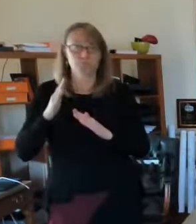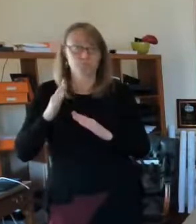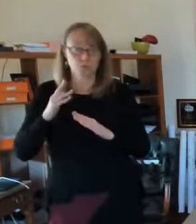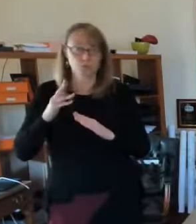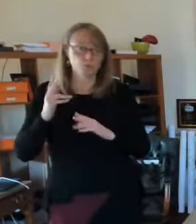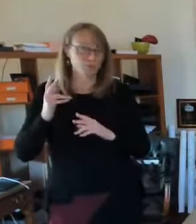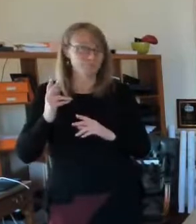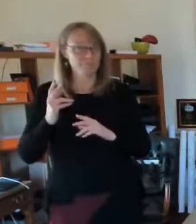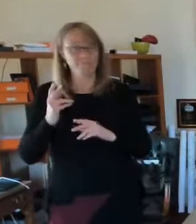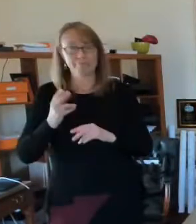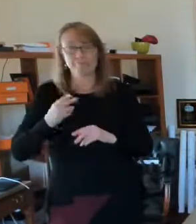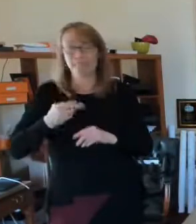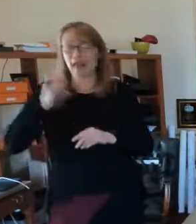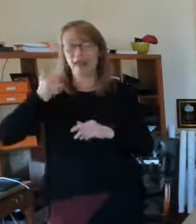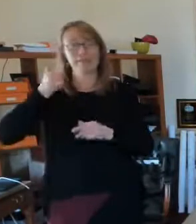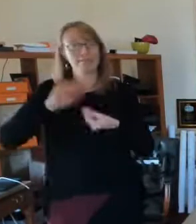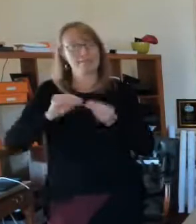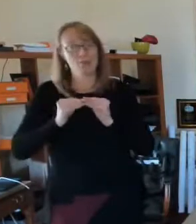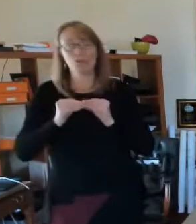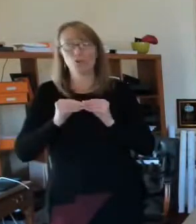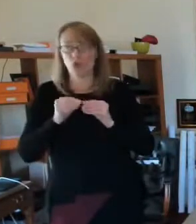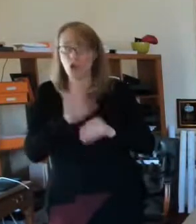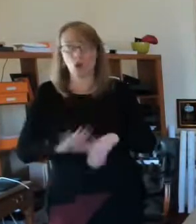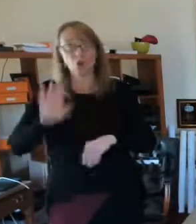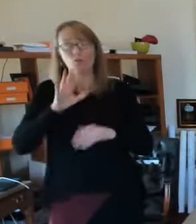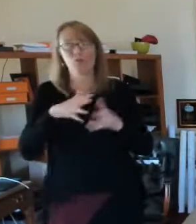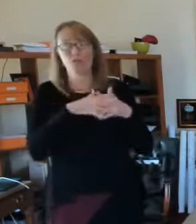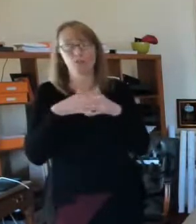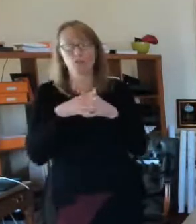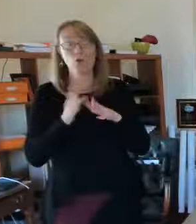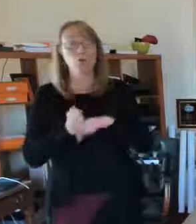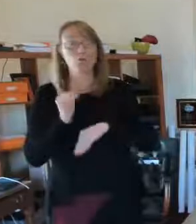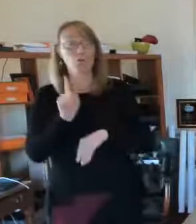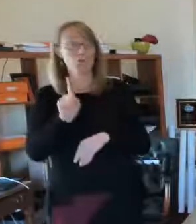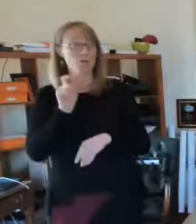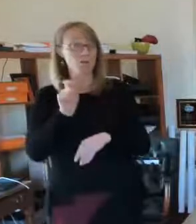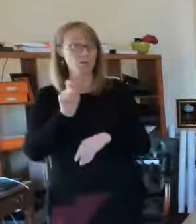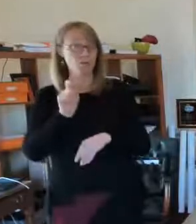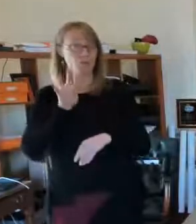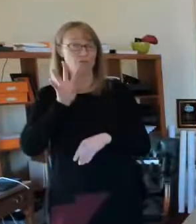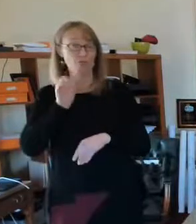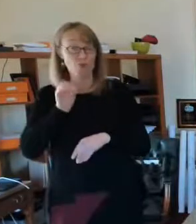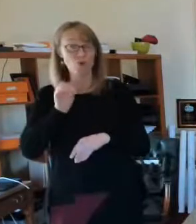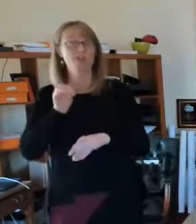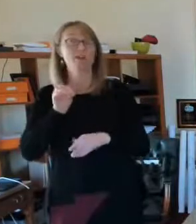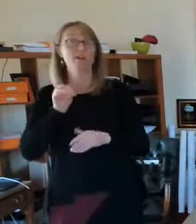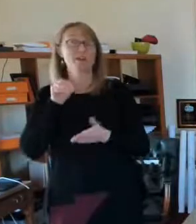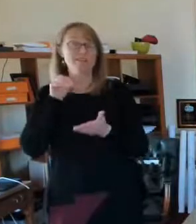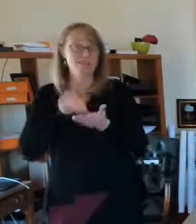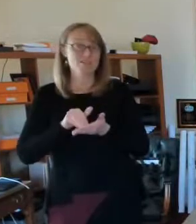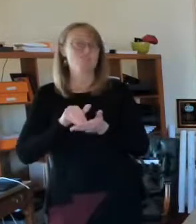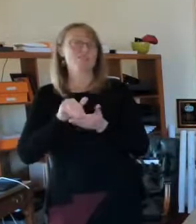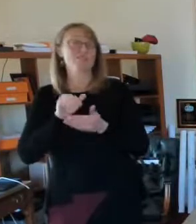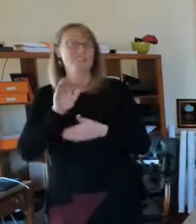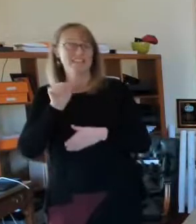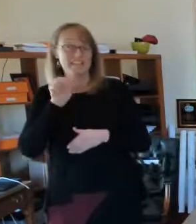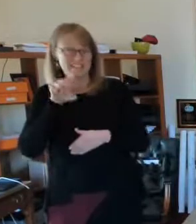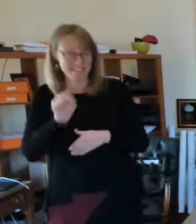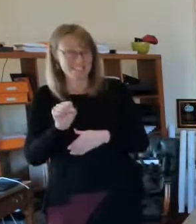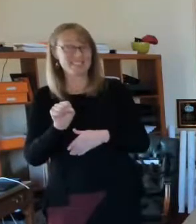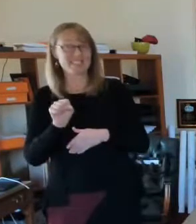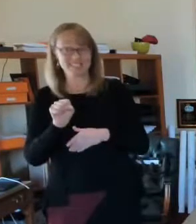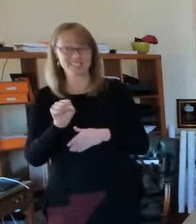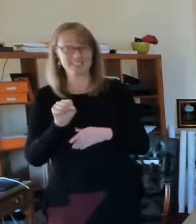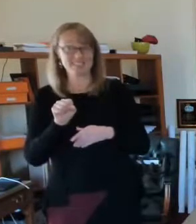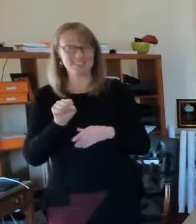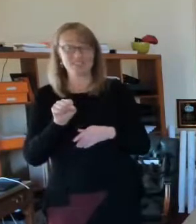States, and over 140,000 cases in one day reported. In the city